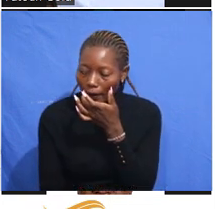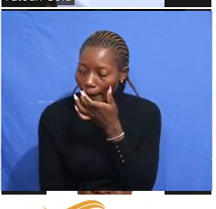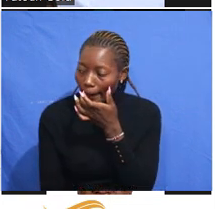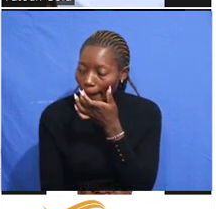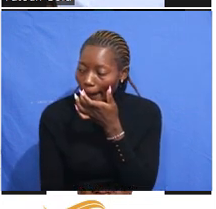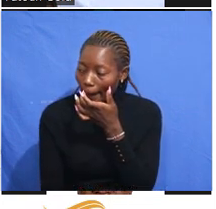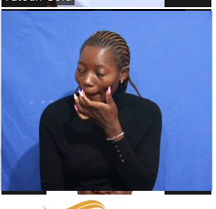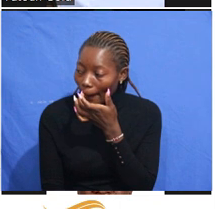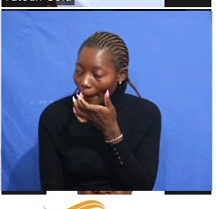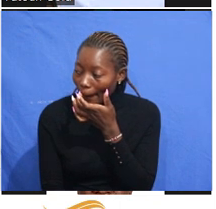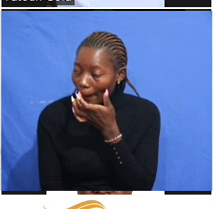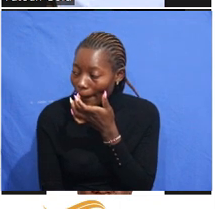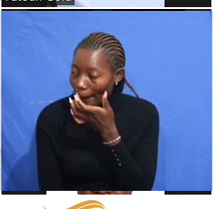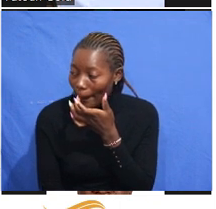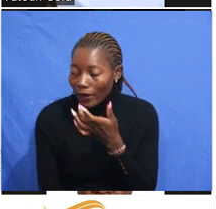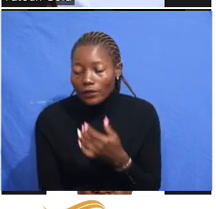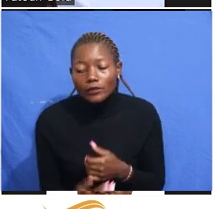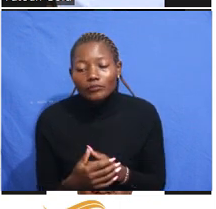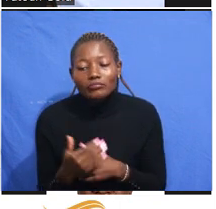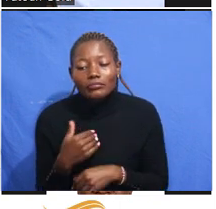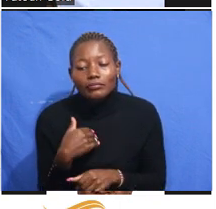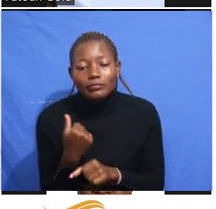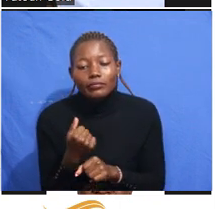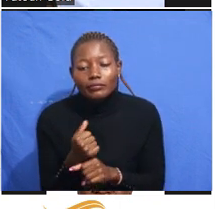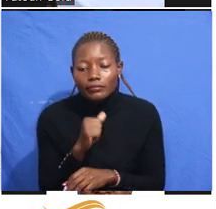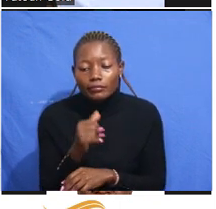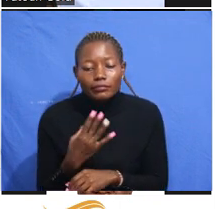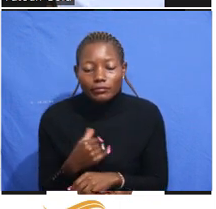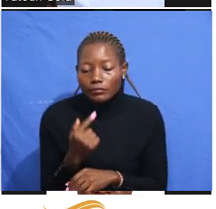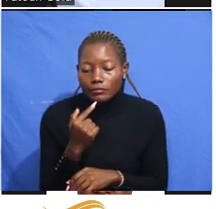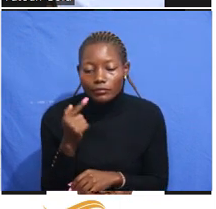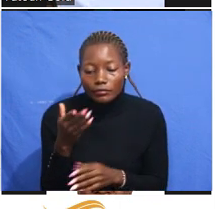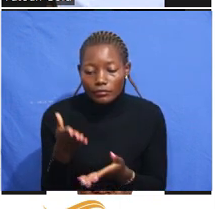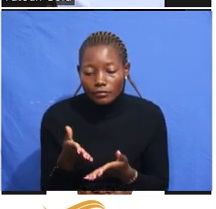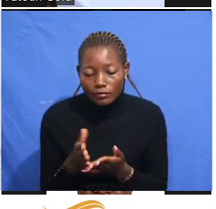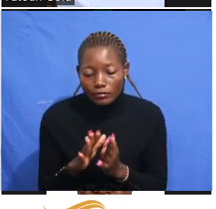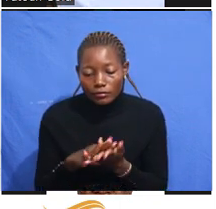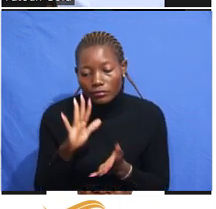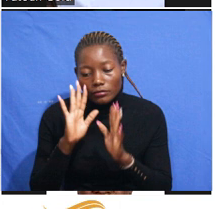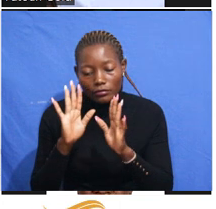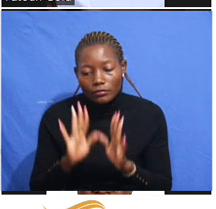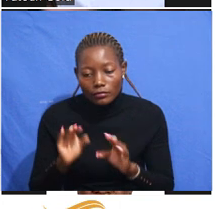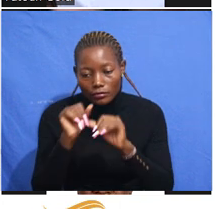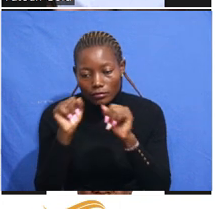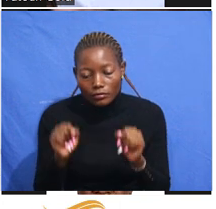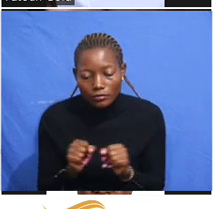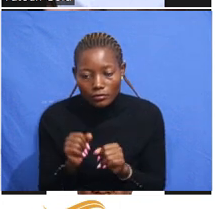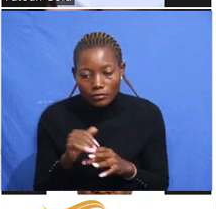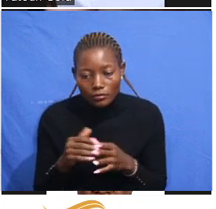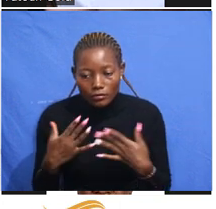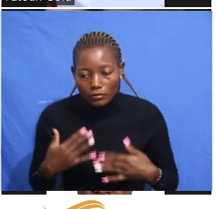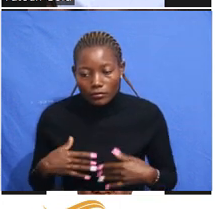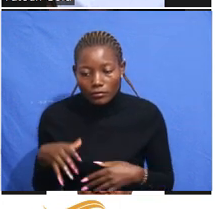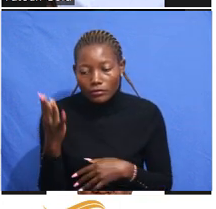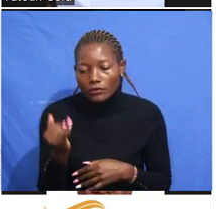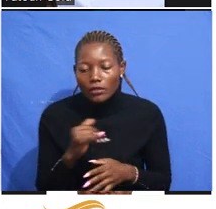I do not want to say that this is the most important system in the body because all the systems are